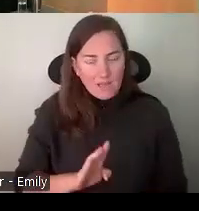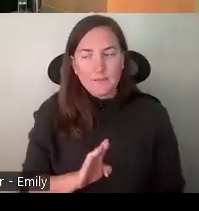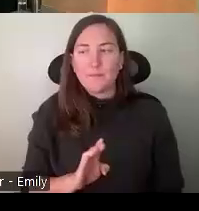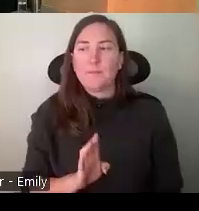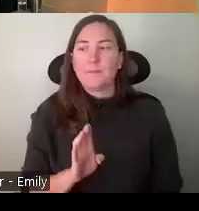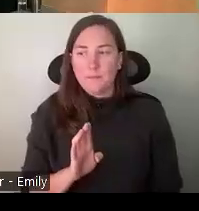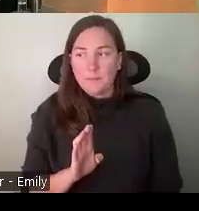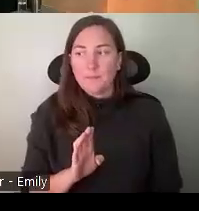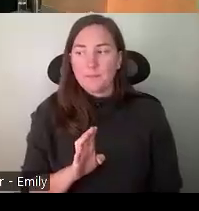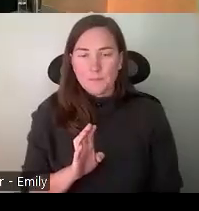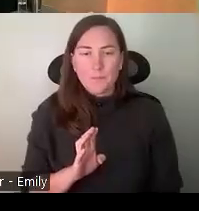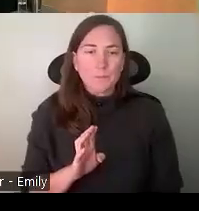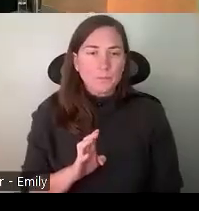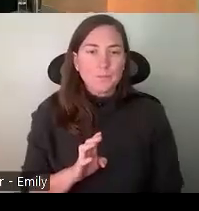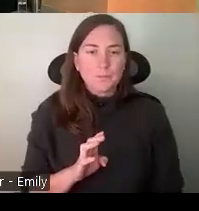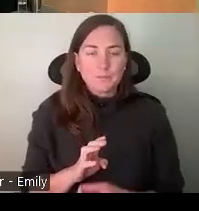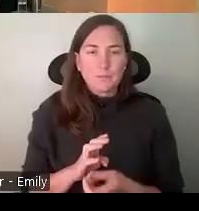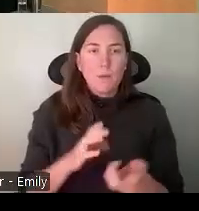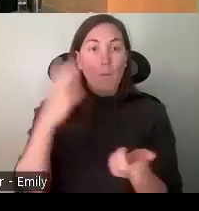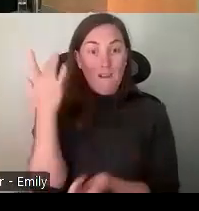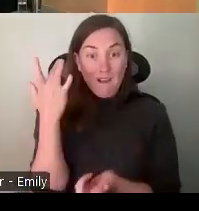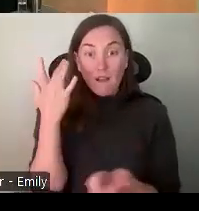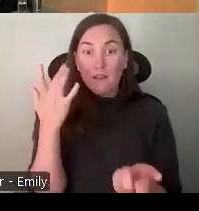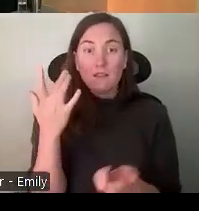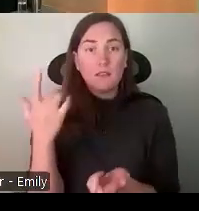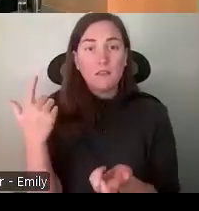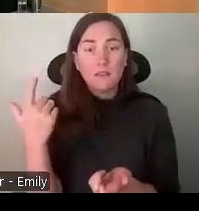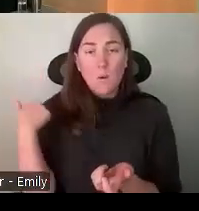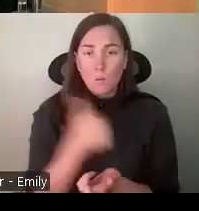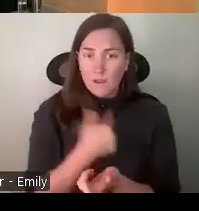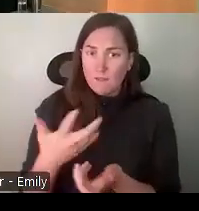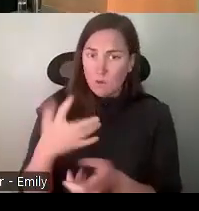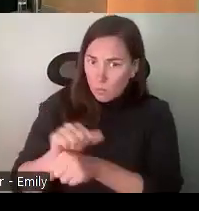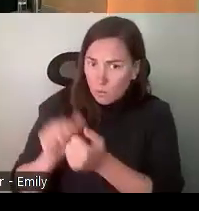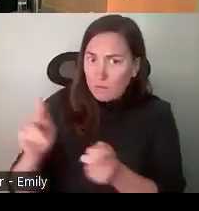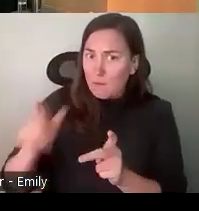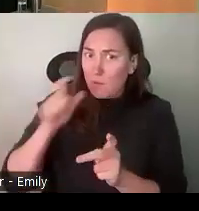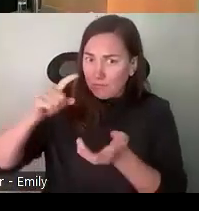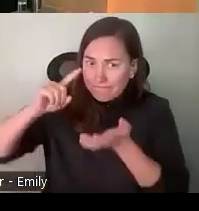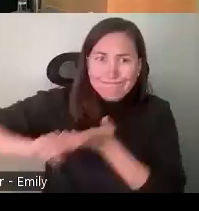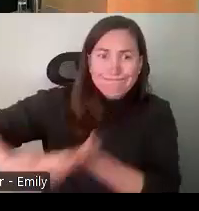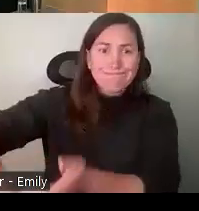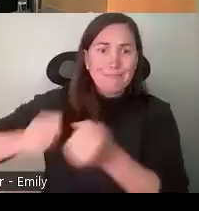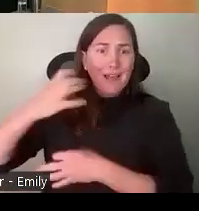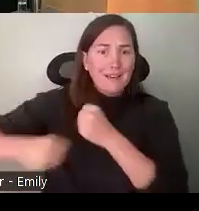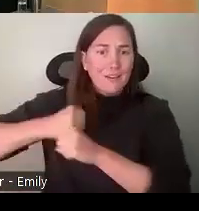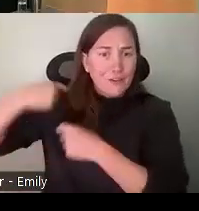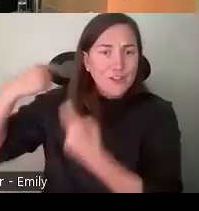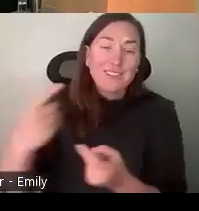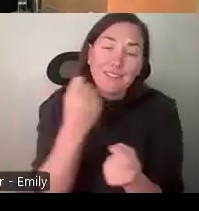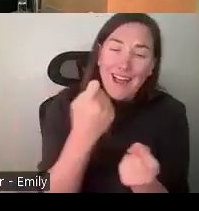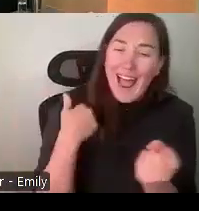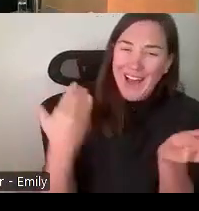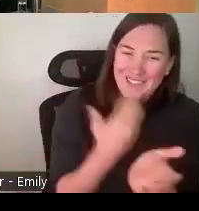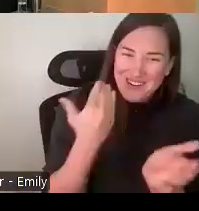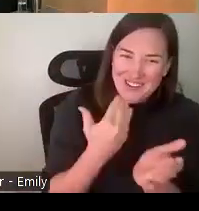from, working with individuals who have studied these experiences for many, many years. I'm relatively new to focusing